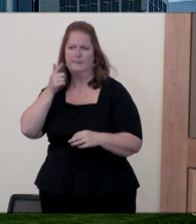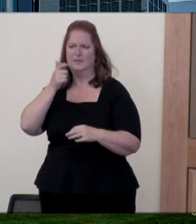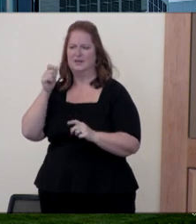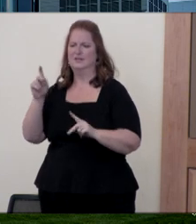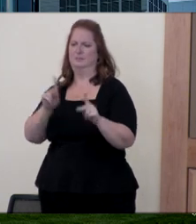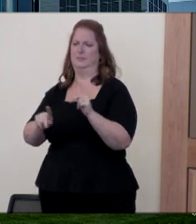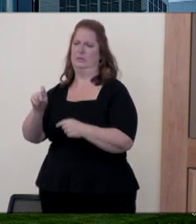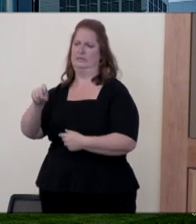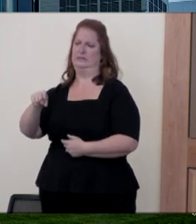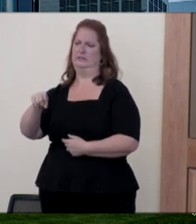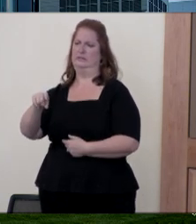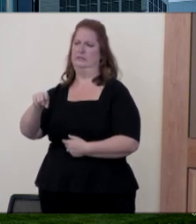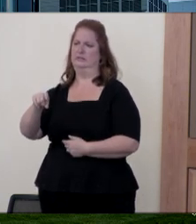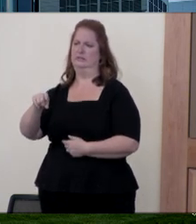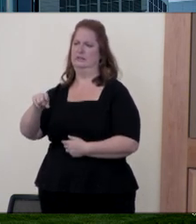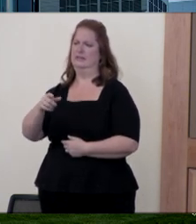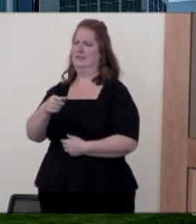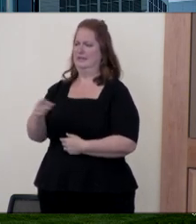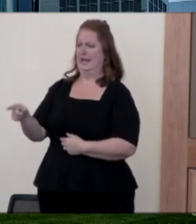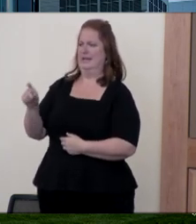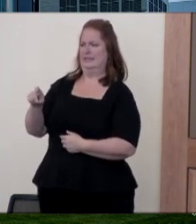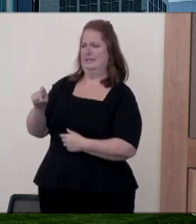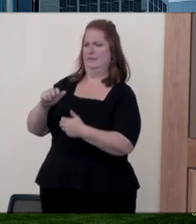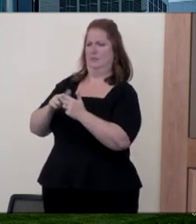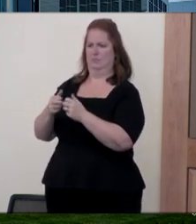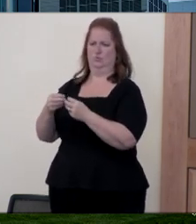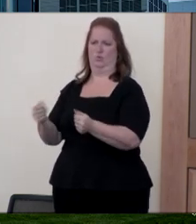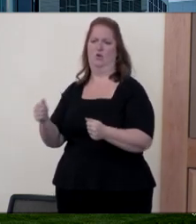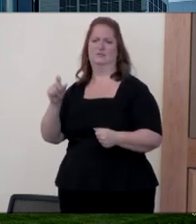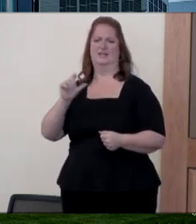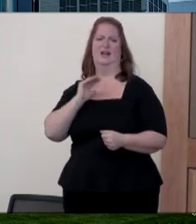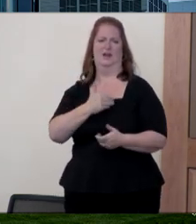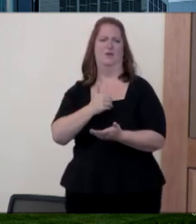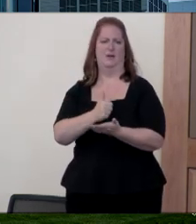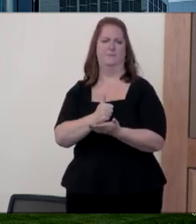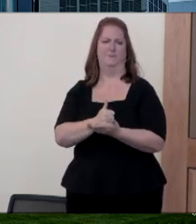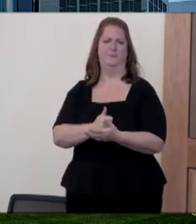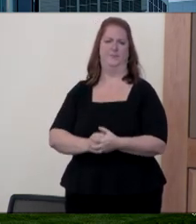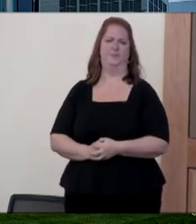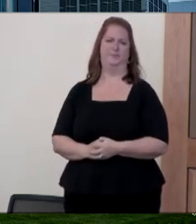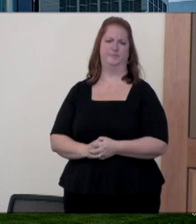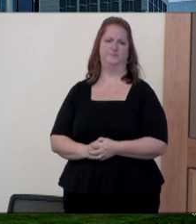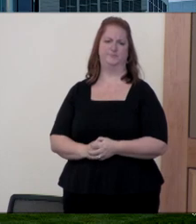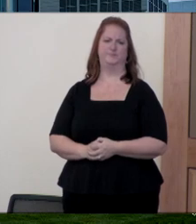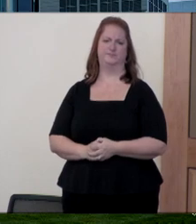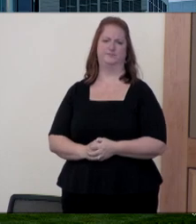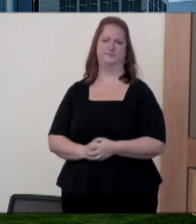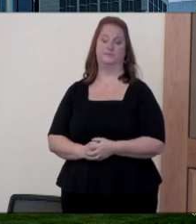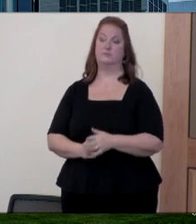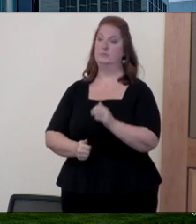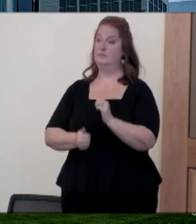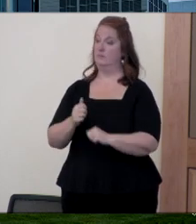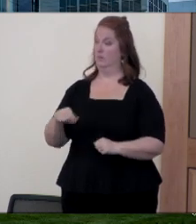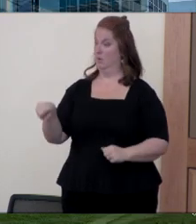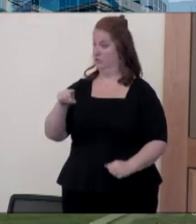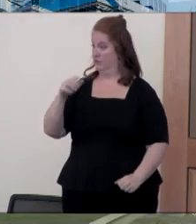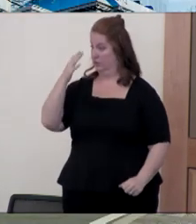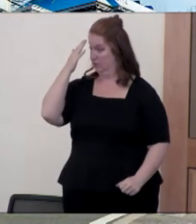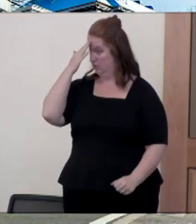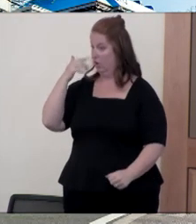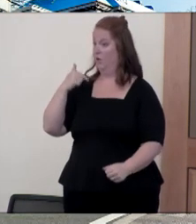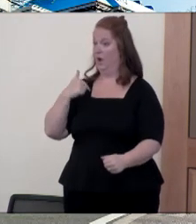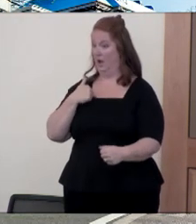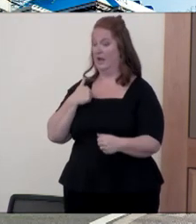people. They need problems to be solved. They need our help. Most of you know that I have long held